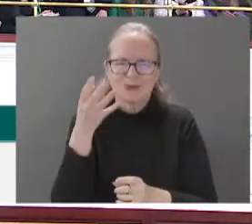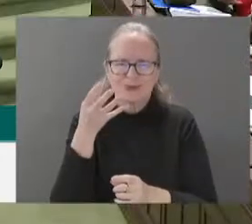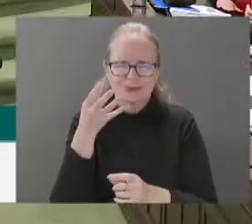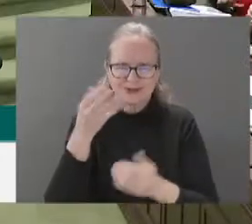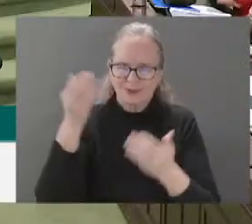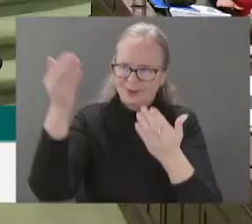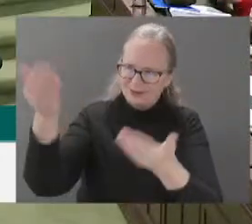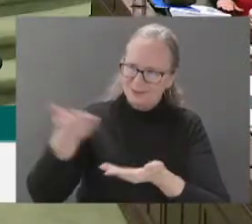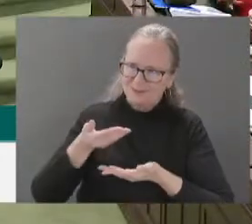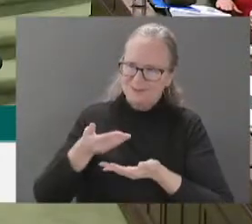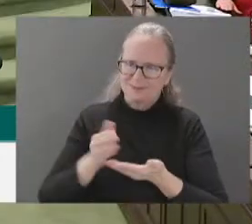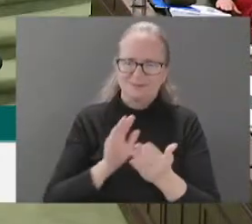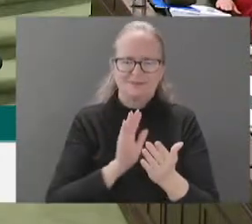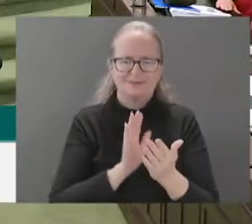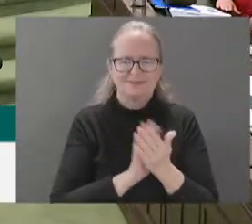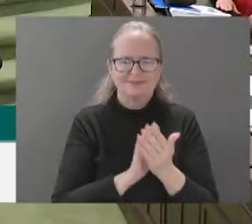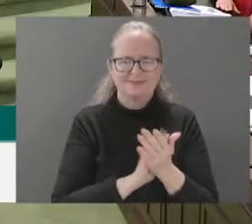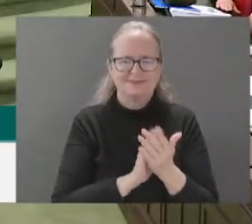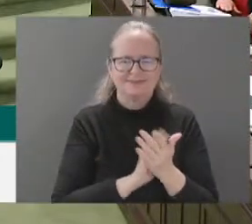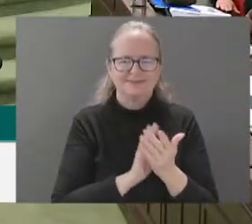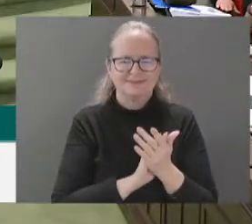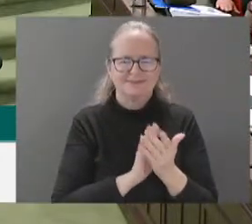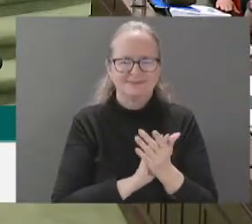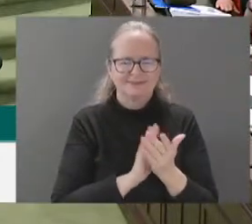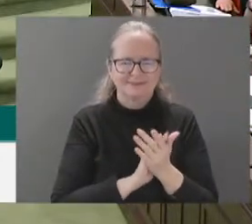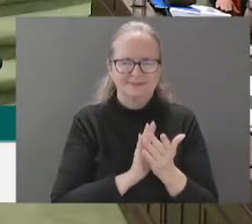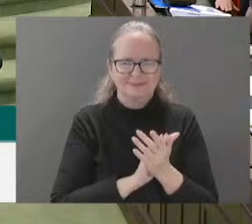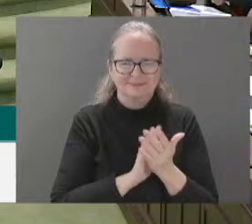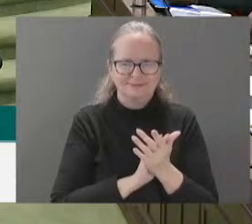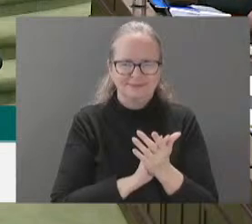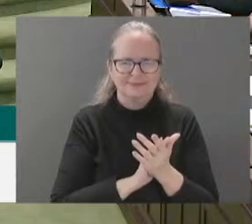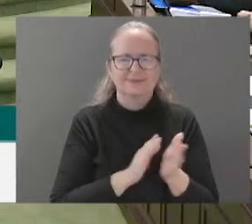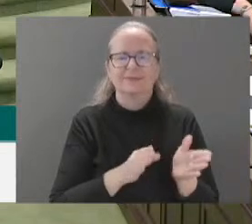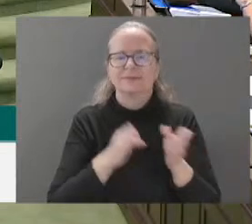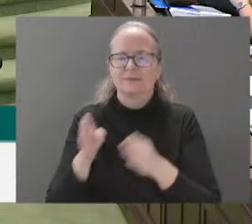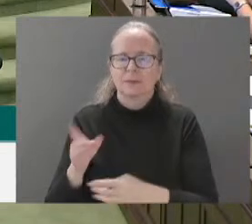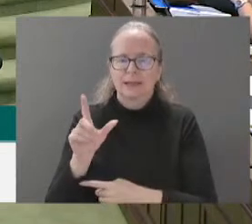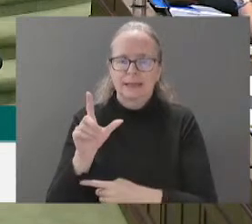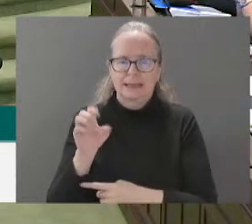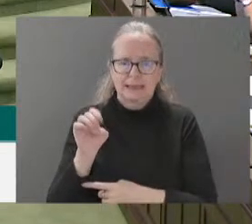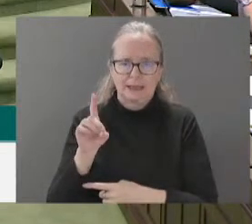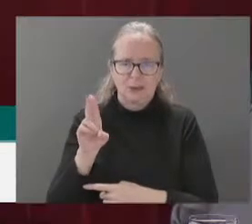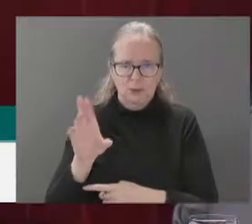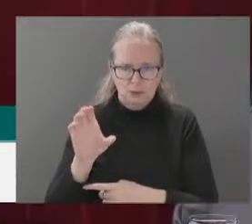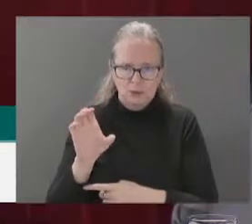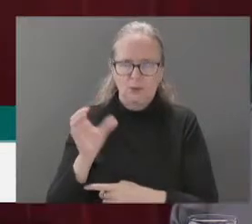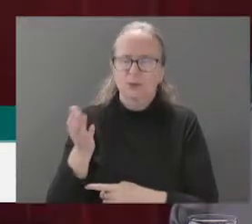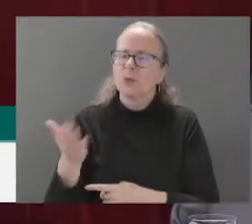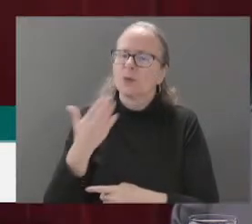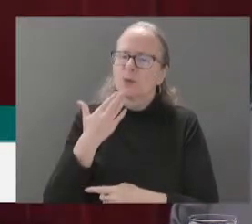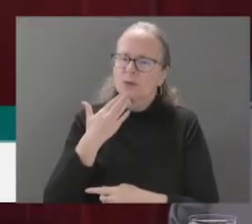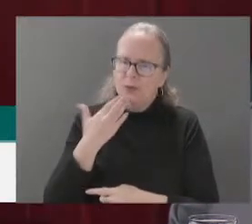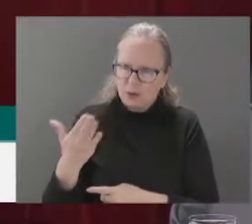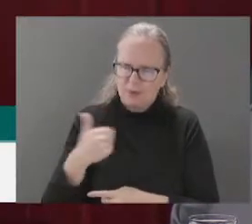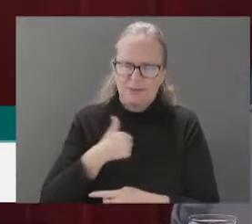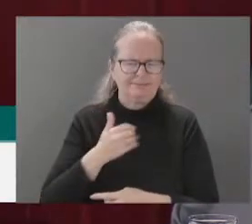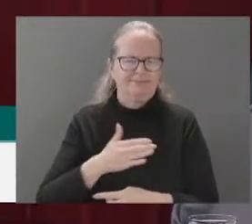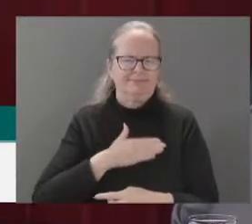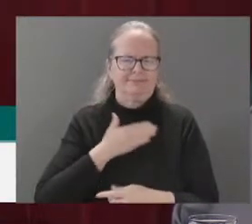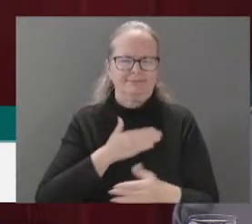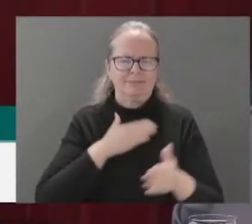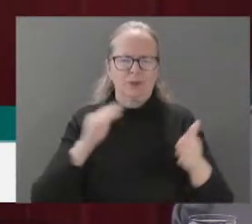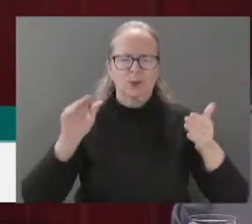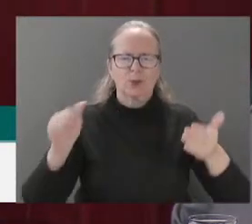luk bont thank you Mr Speaker it is my pleasure to introduce two you and through you a group of over 20 concerned citizens from the greater Amon